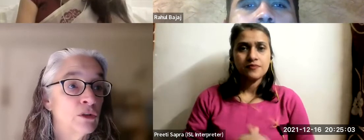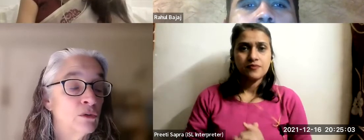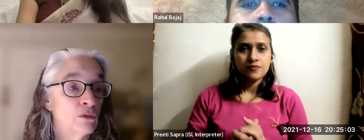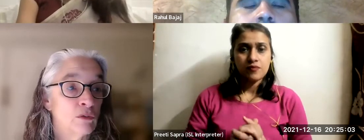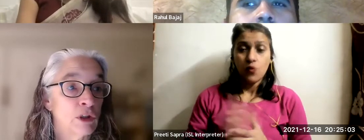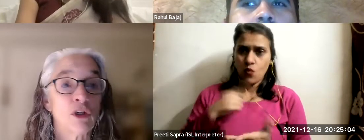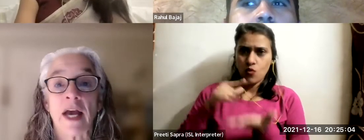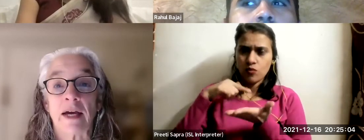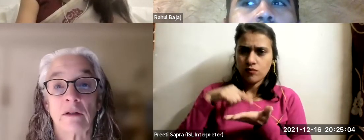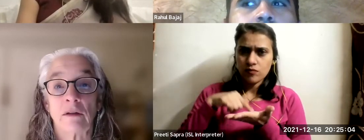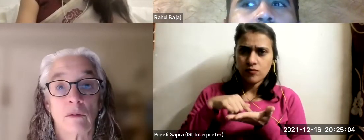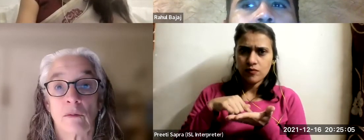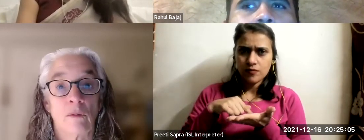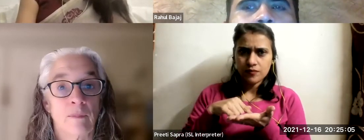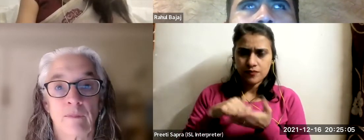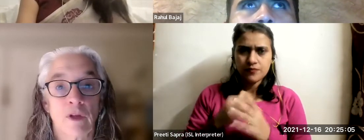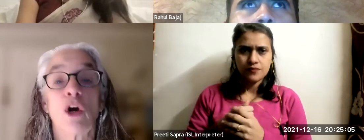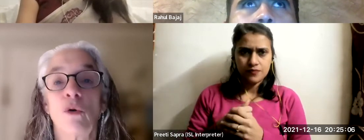going to look at